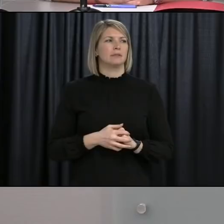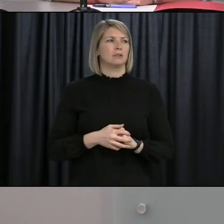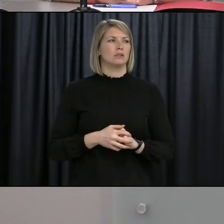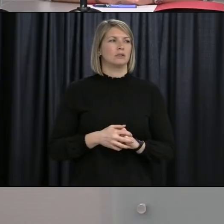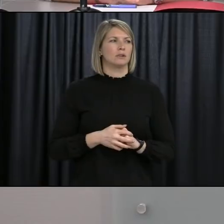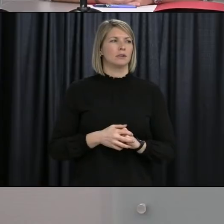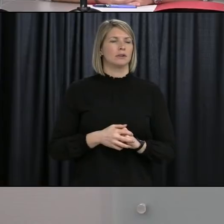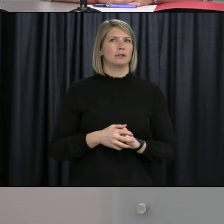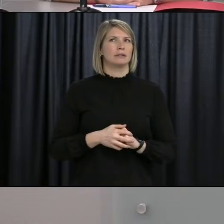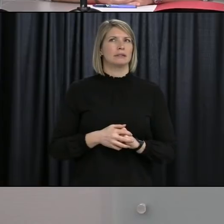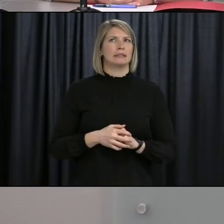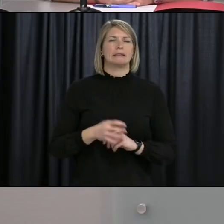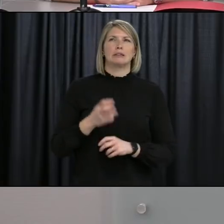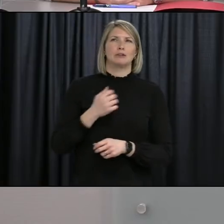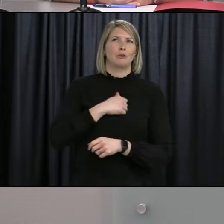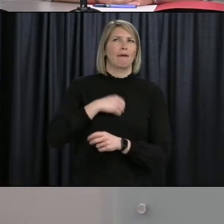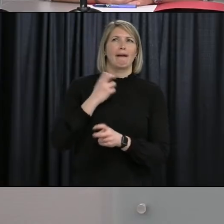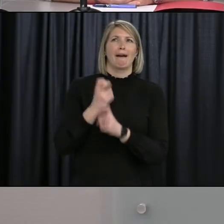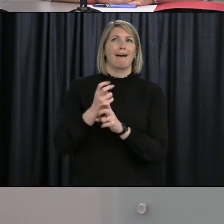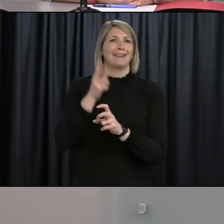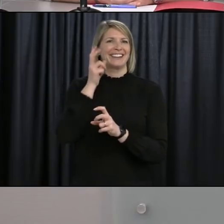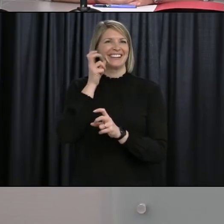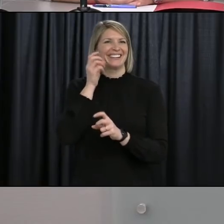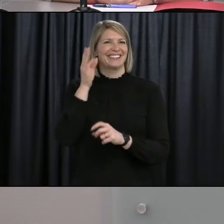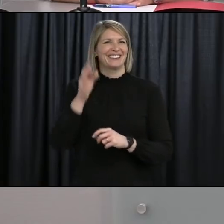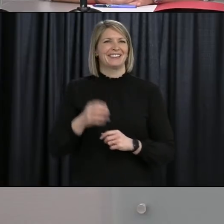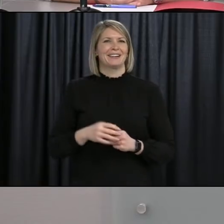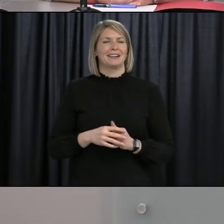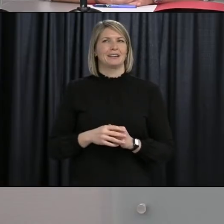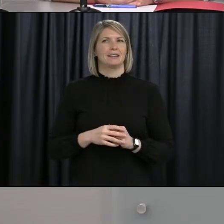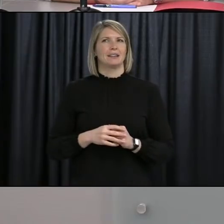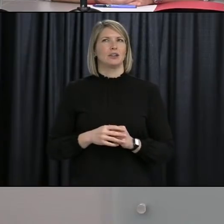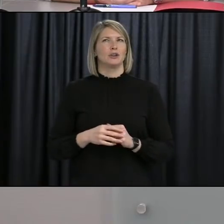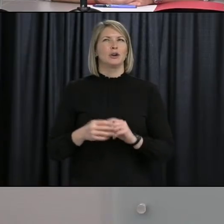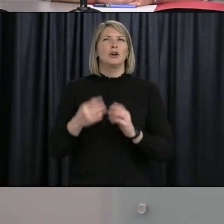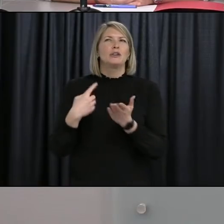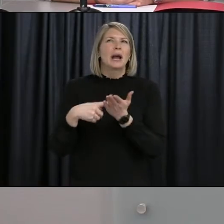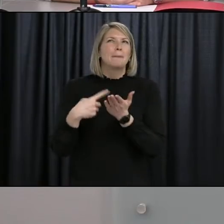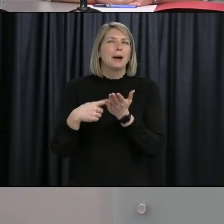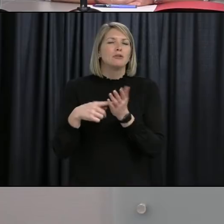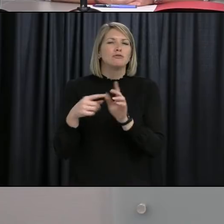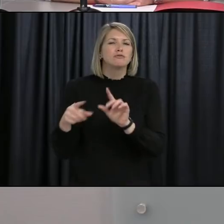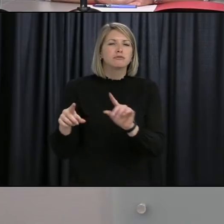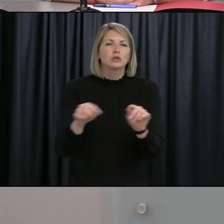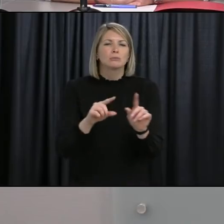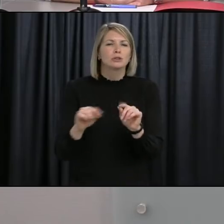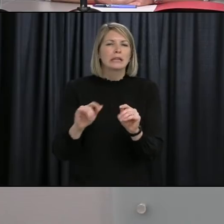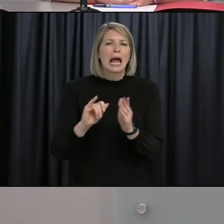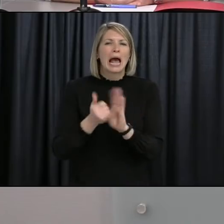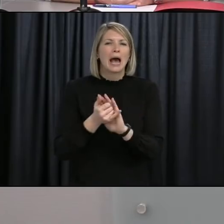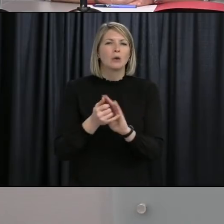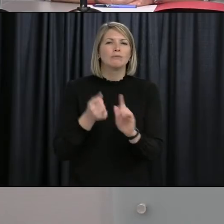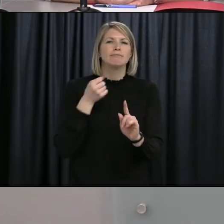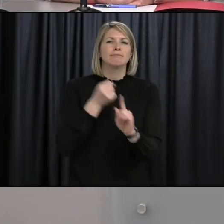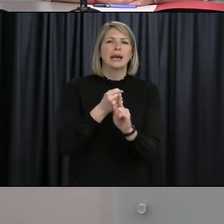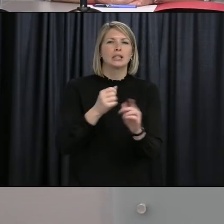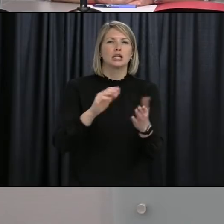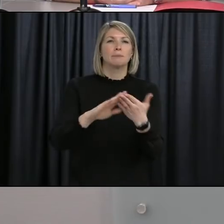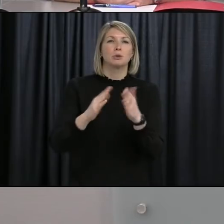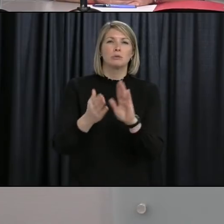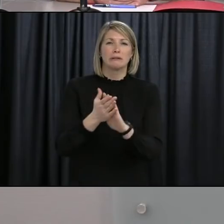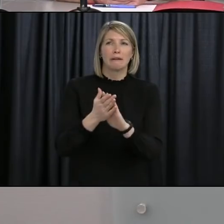Yes. You're difficult to hear, Linda. Was it surrounding the rumors and the impact on the community as a whole?